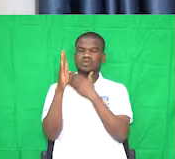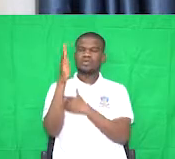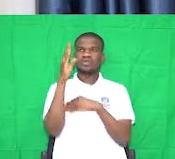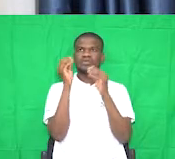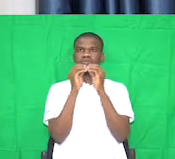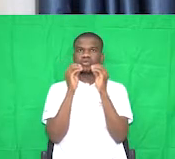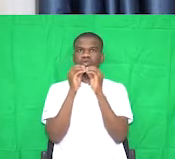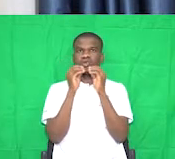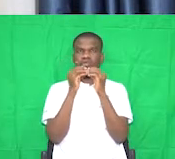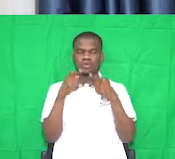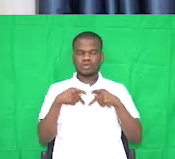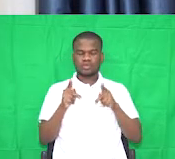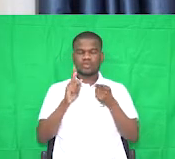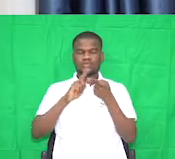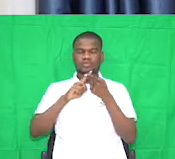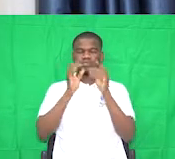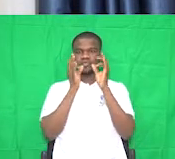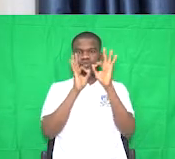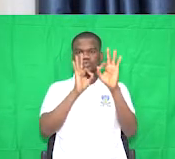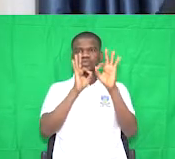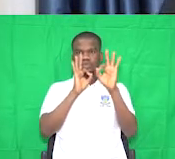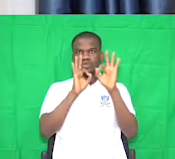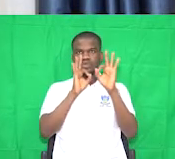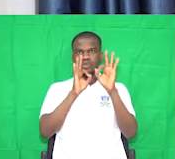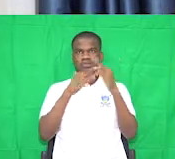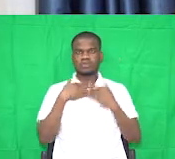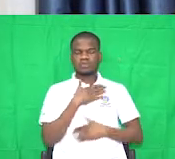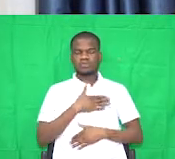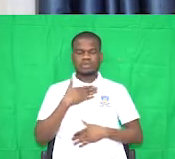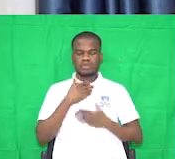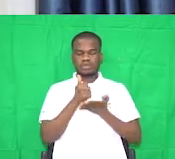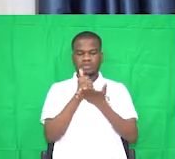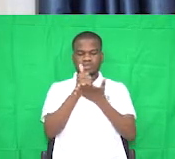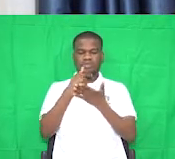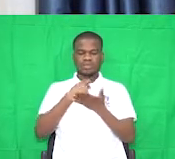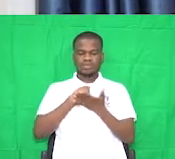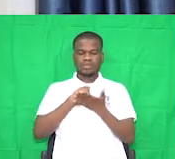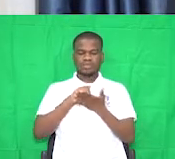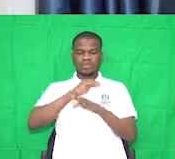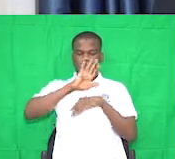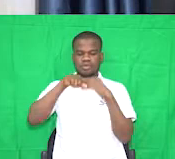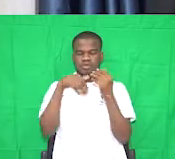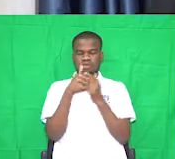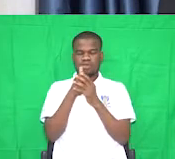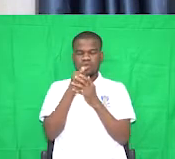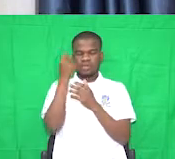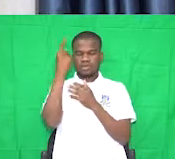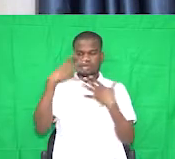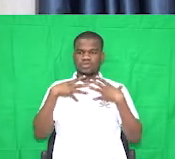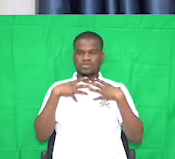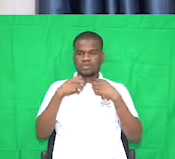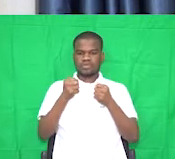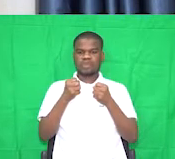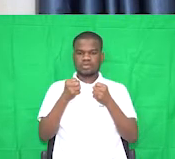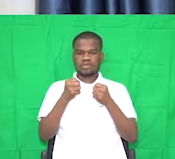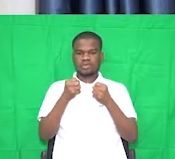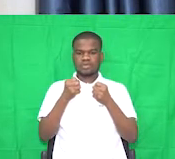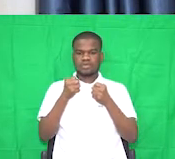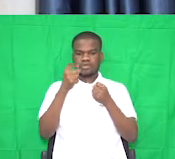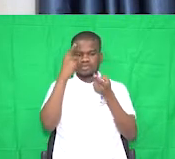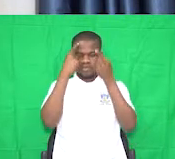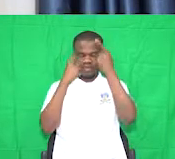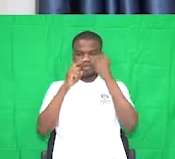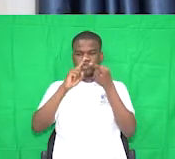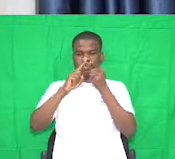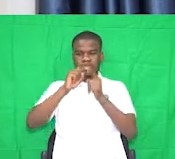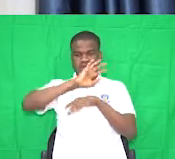share. And I pray that you will empty me completely of self. On this very august occasion, your people are